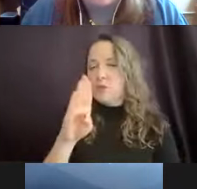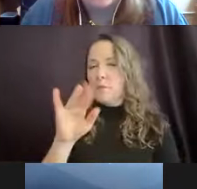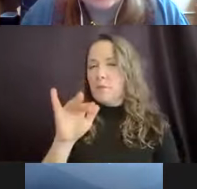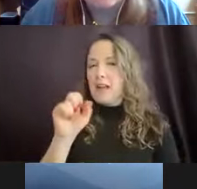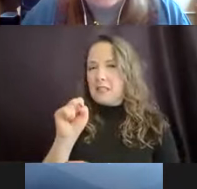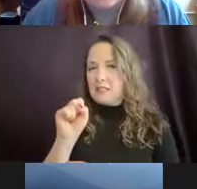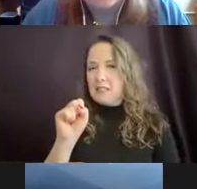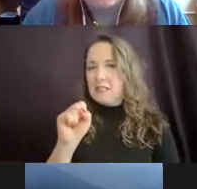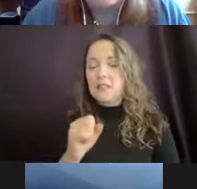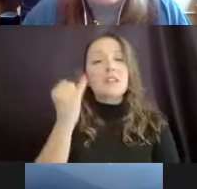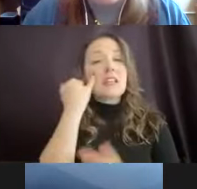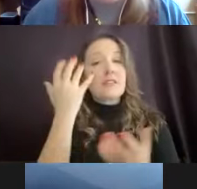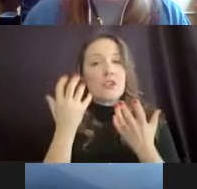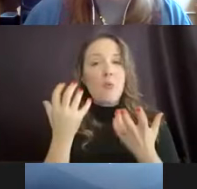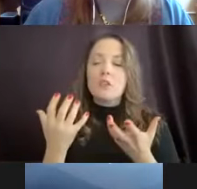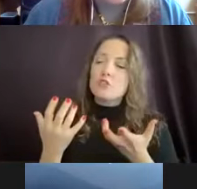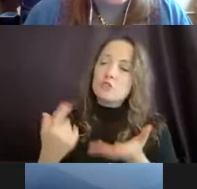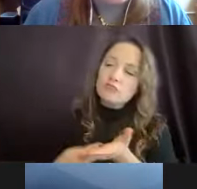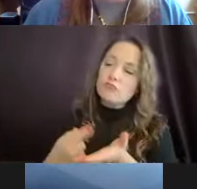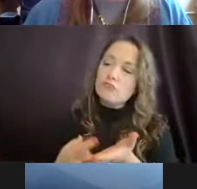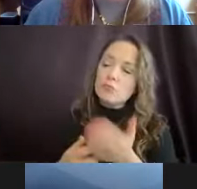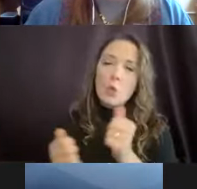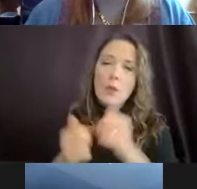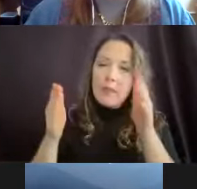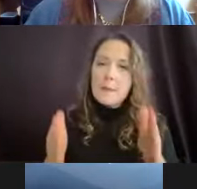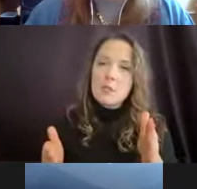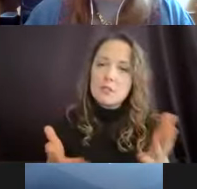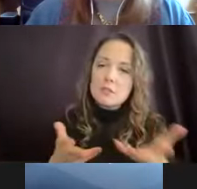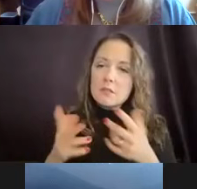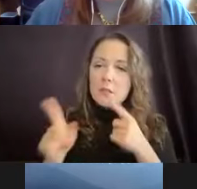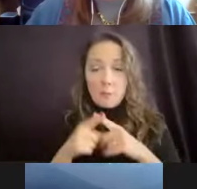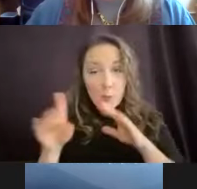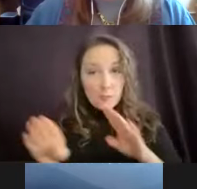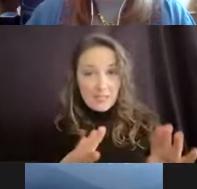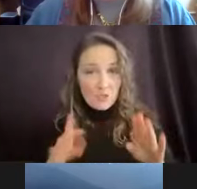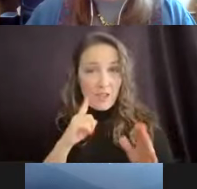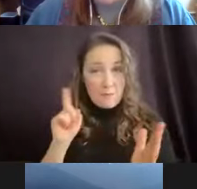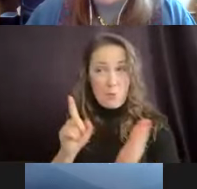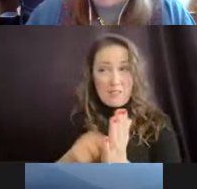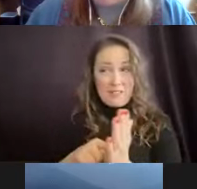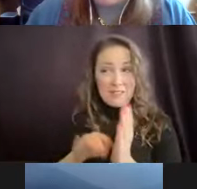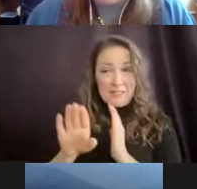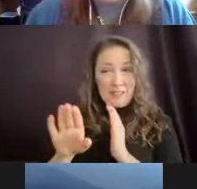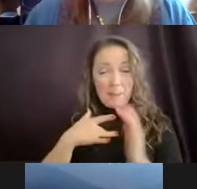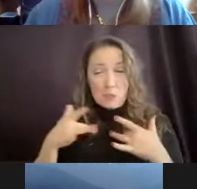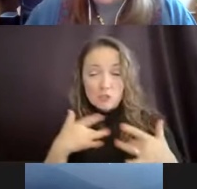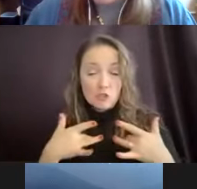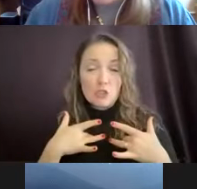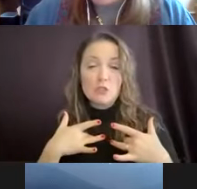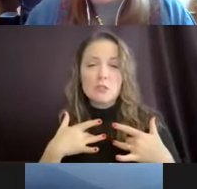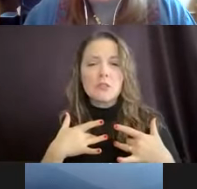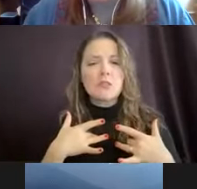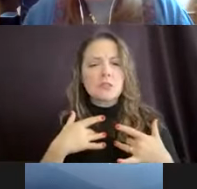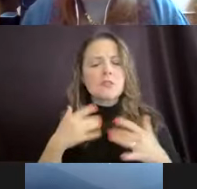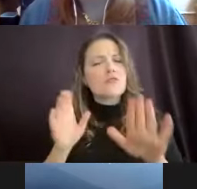a conversation with a young person about um, behaviors that you're noticing in them that you're worried about, be aware of